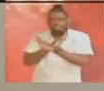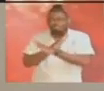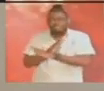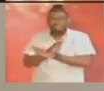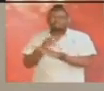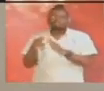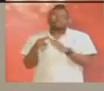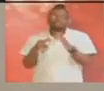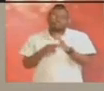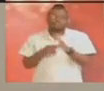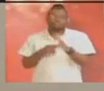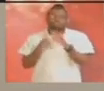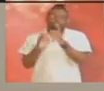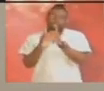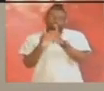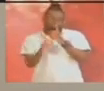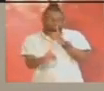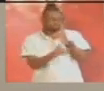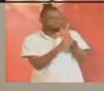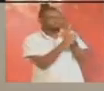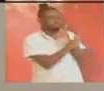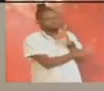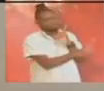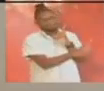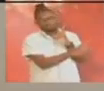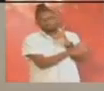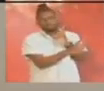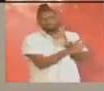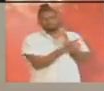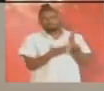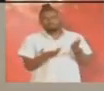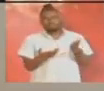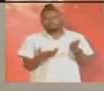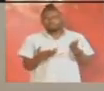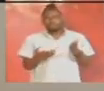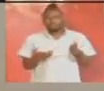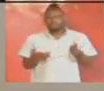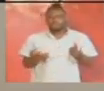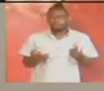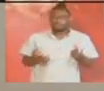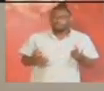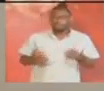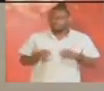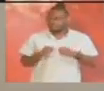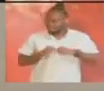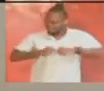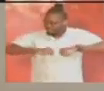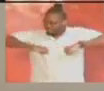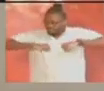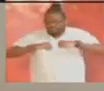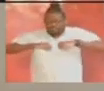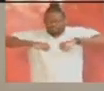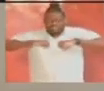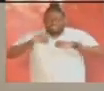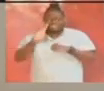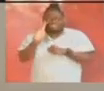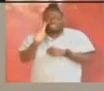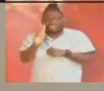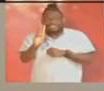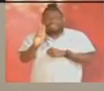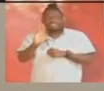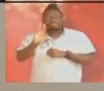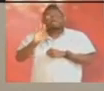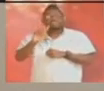Distance, 6 meters, so that the virus cannot jump from person